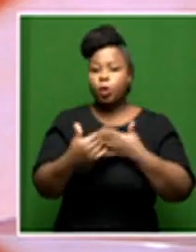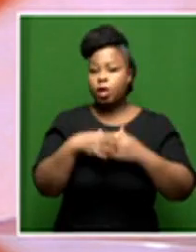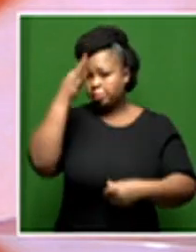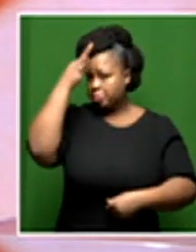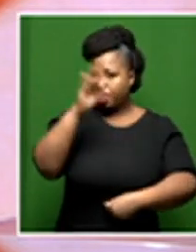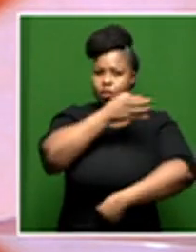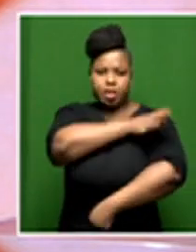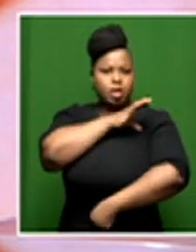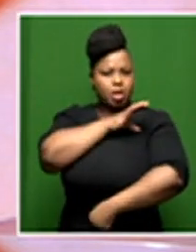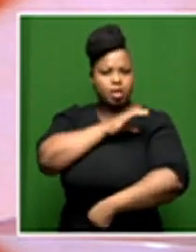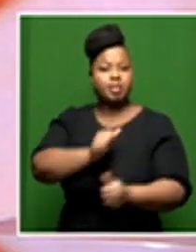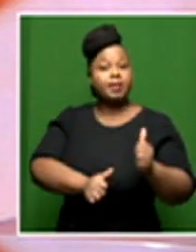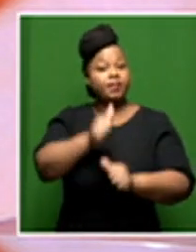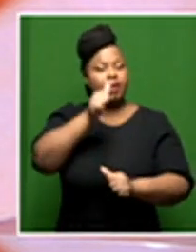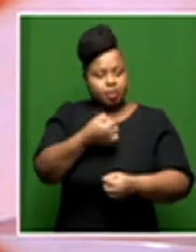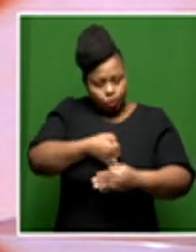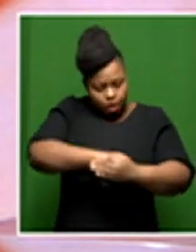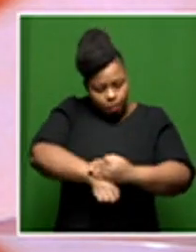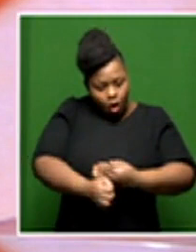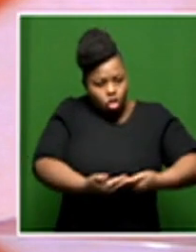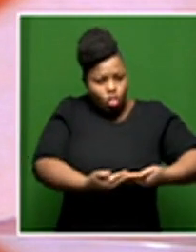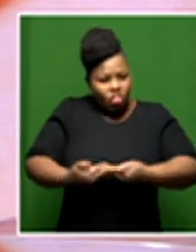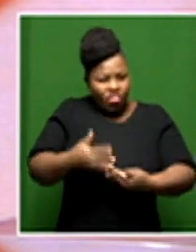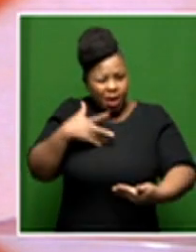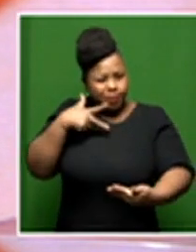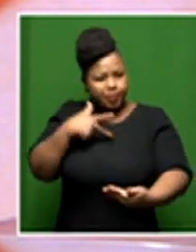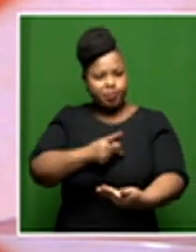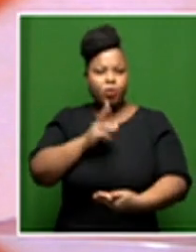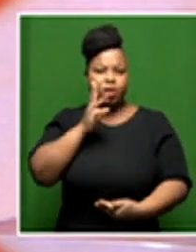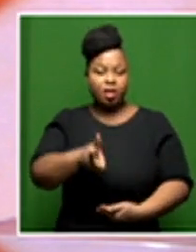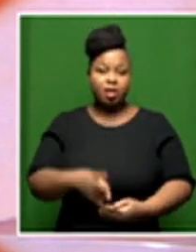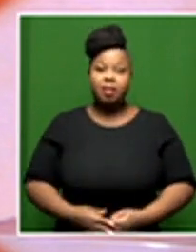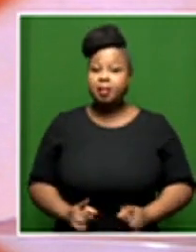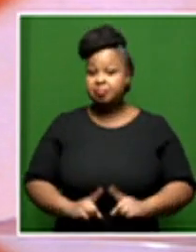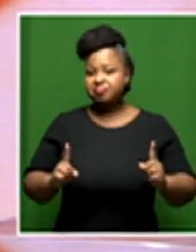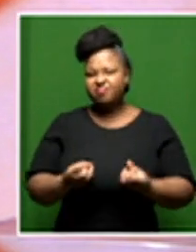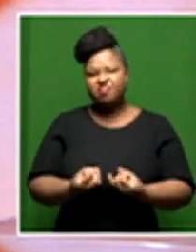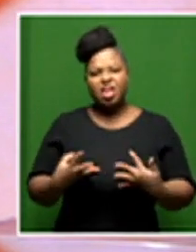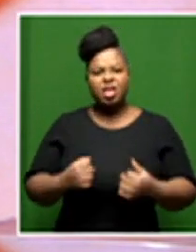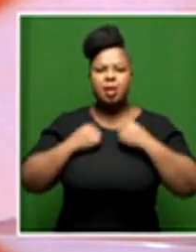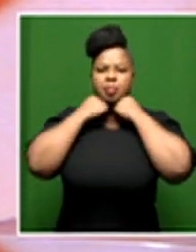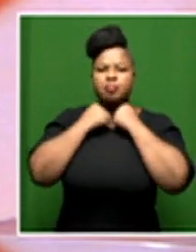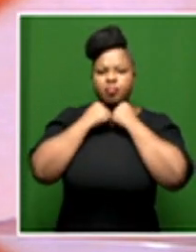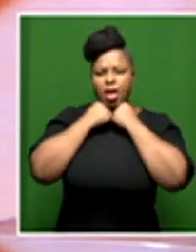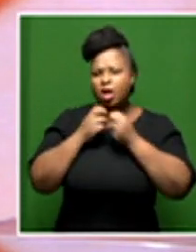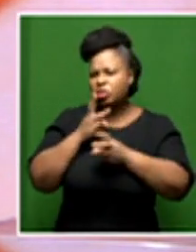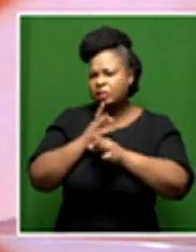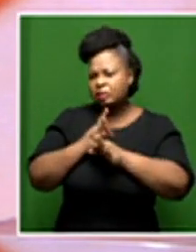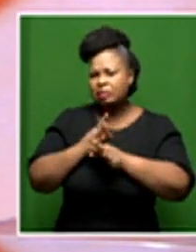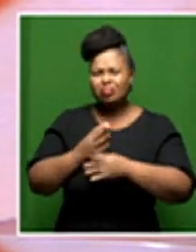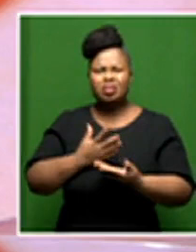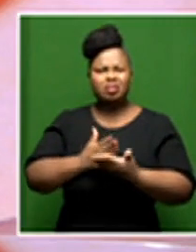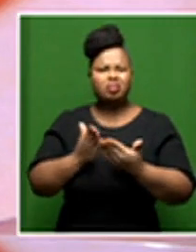state clinics, with the first vaccine given at birth. But for many parents and guardians continue